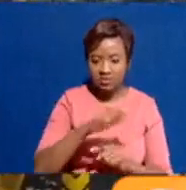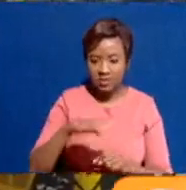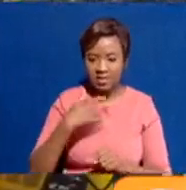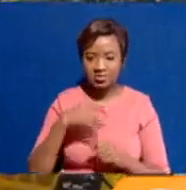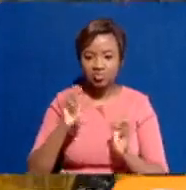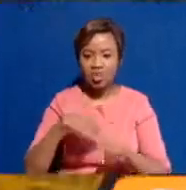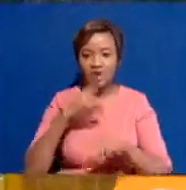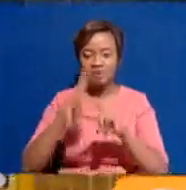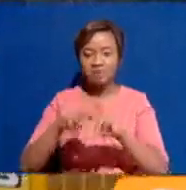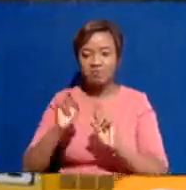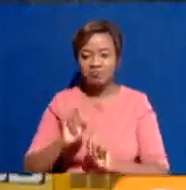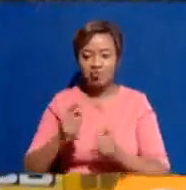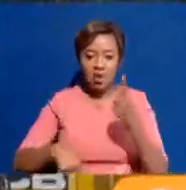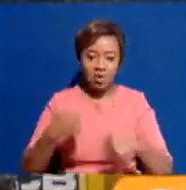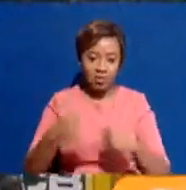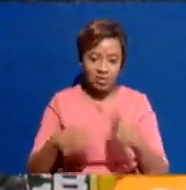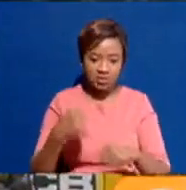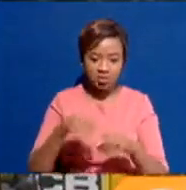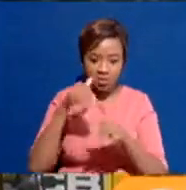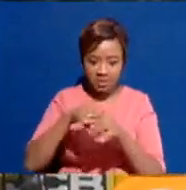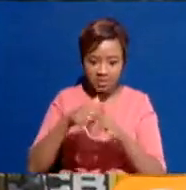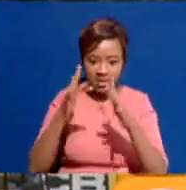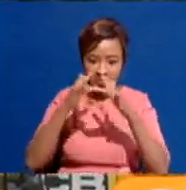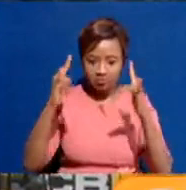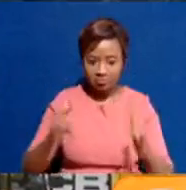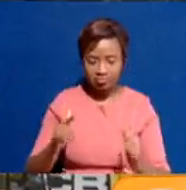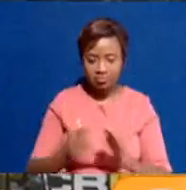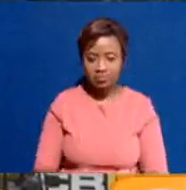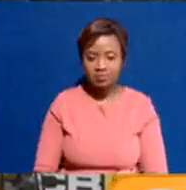amphitheater for indoor sports.